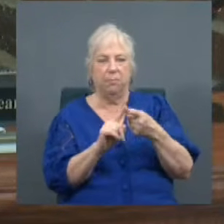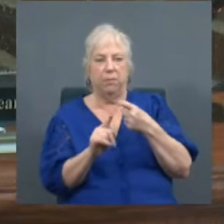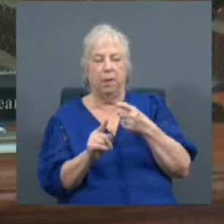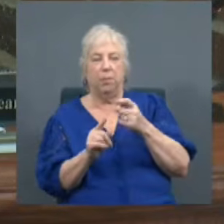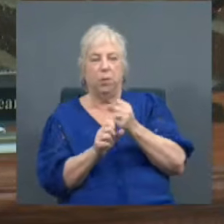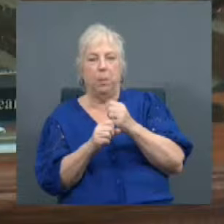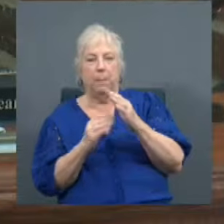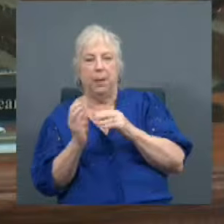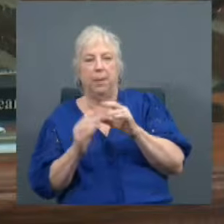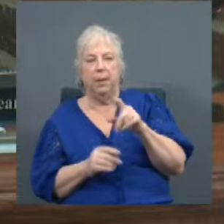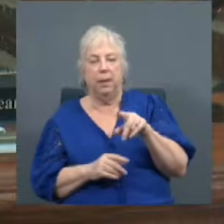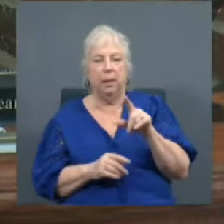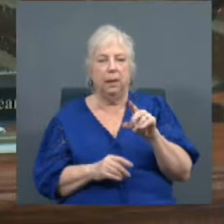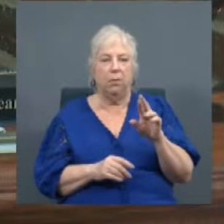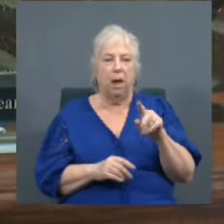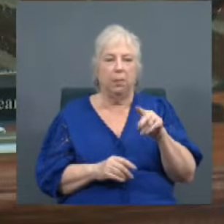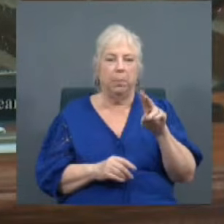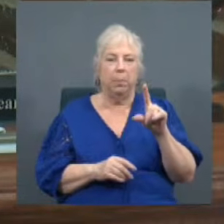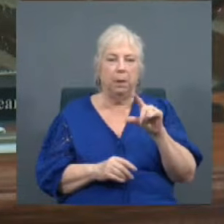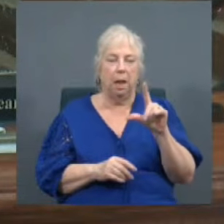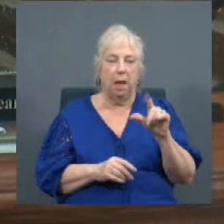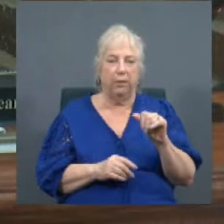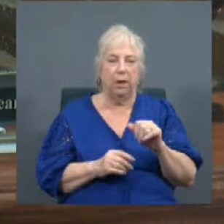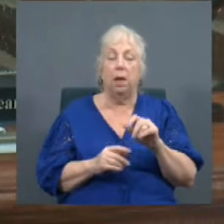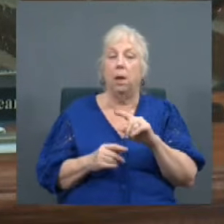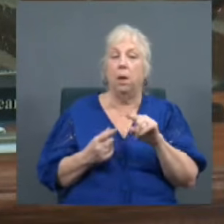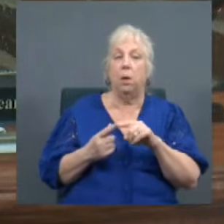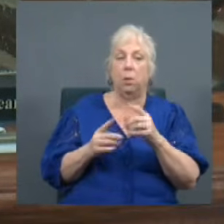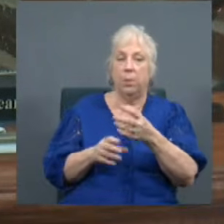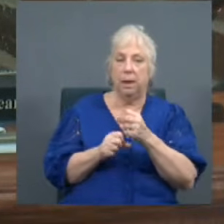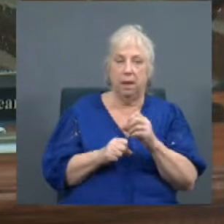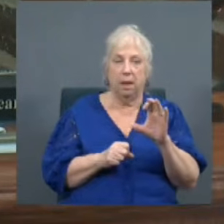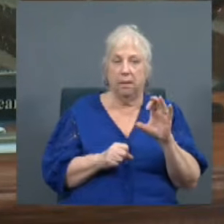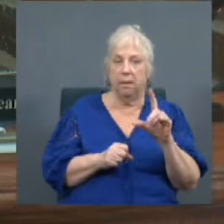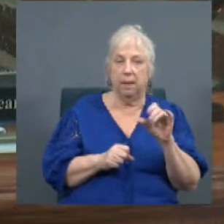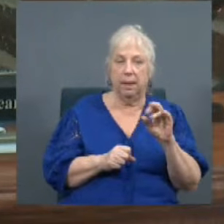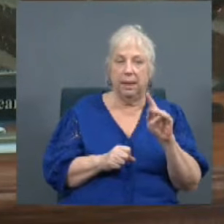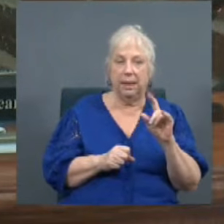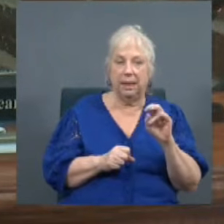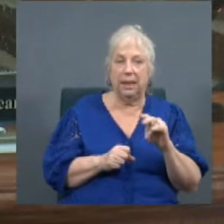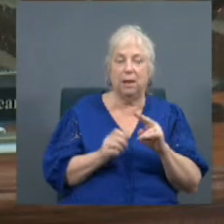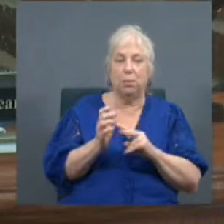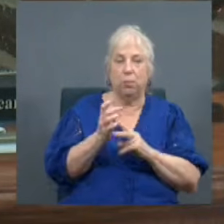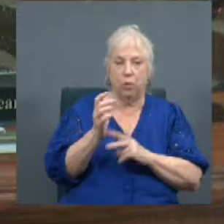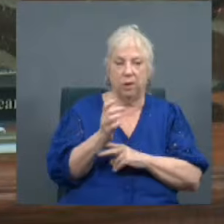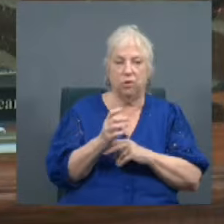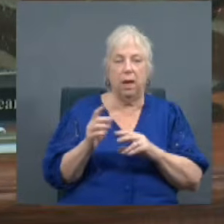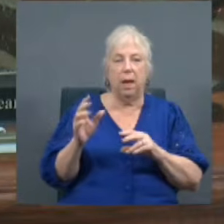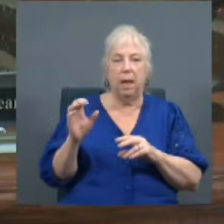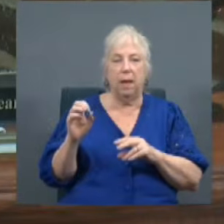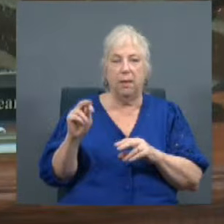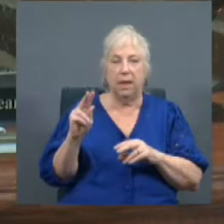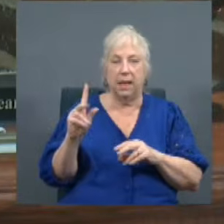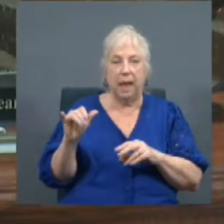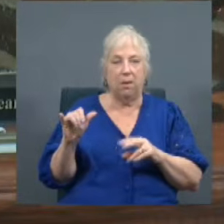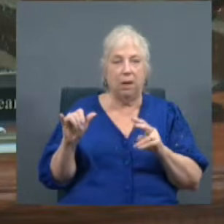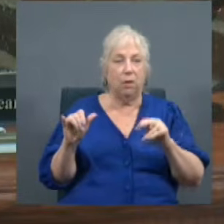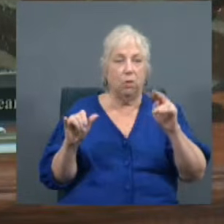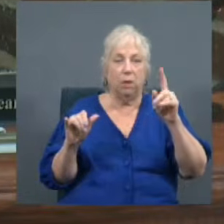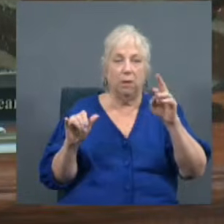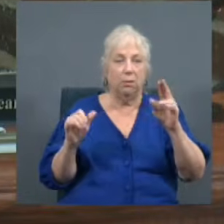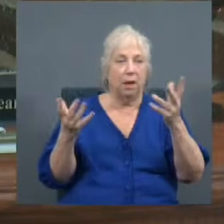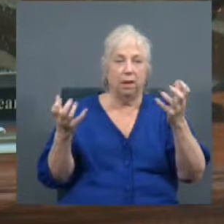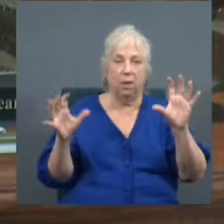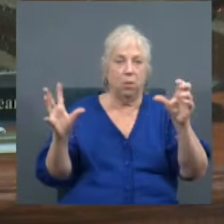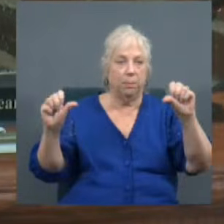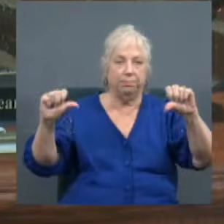all three of those bridges. When we got the Clinton Bridge, the county and North Little Rock didn't want to be part of it. We ended